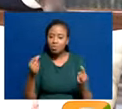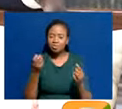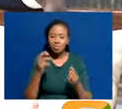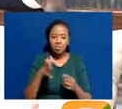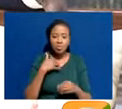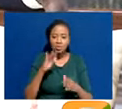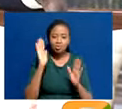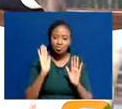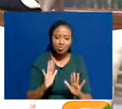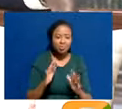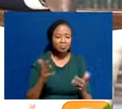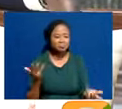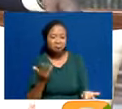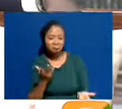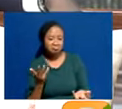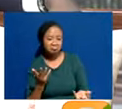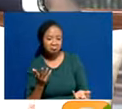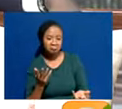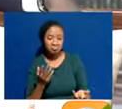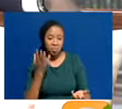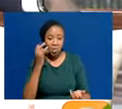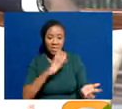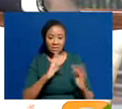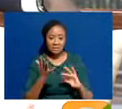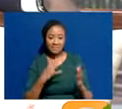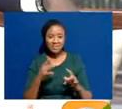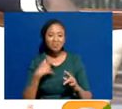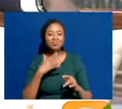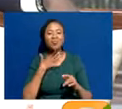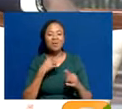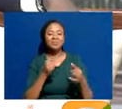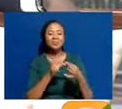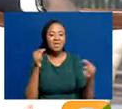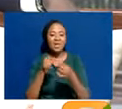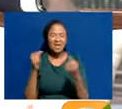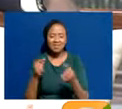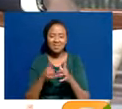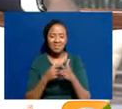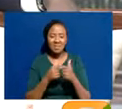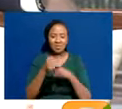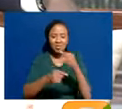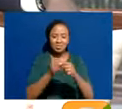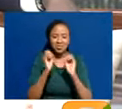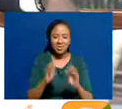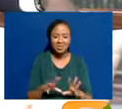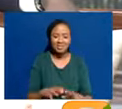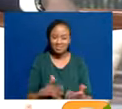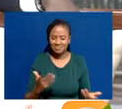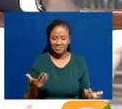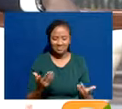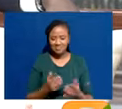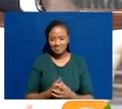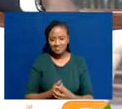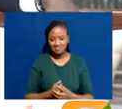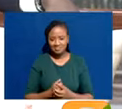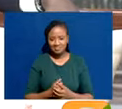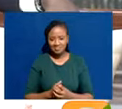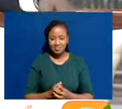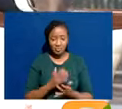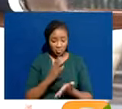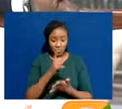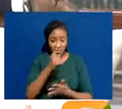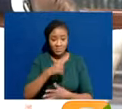done? Sometimes when you look for unanimity to move forward in leadership, you'll never move forward. Yeah. If it's the right thing,